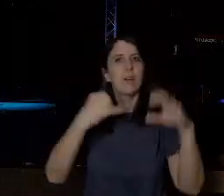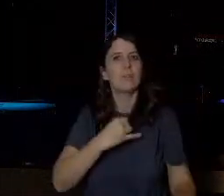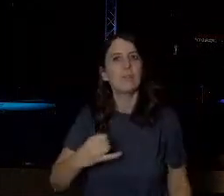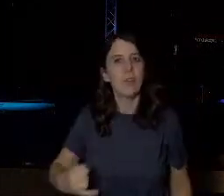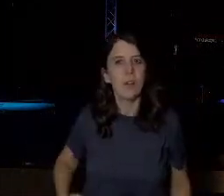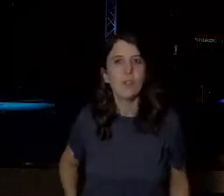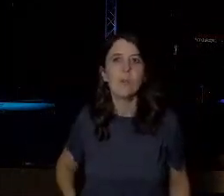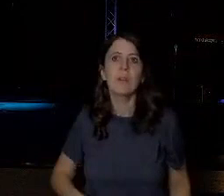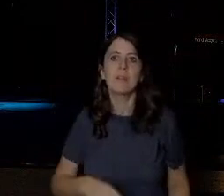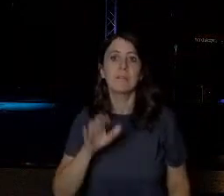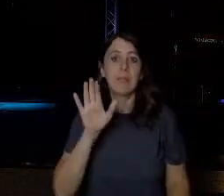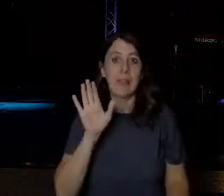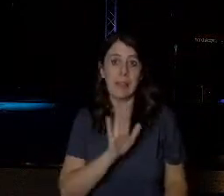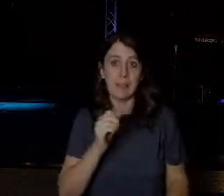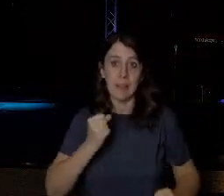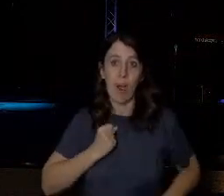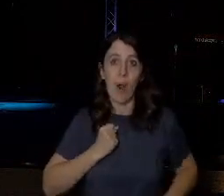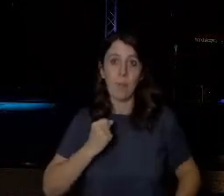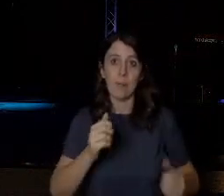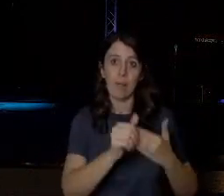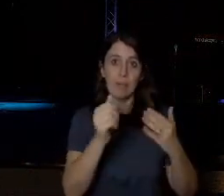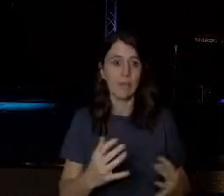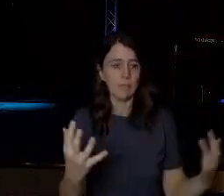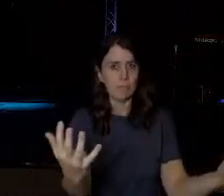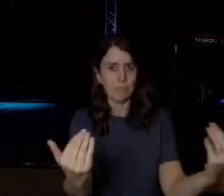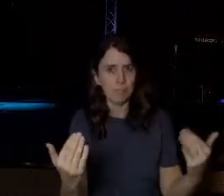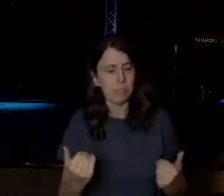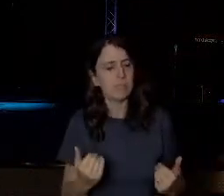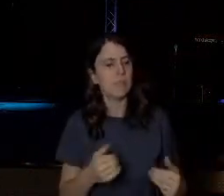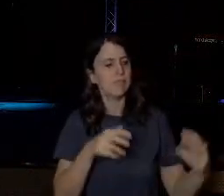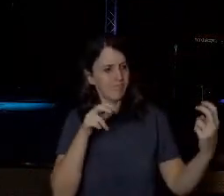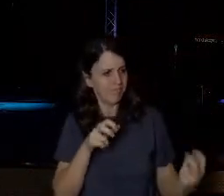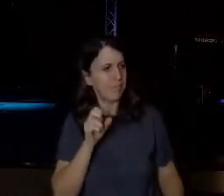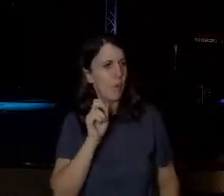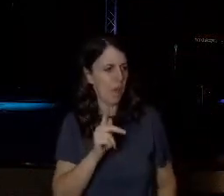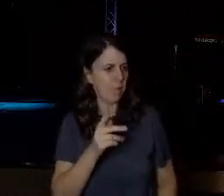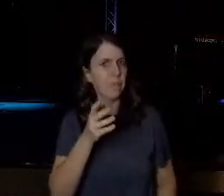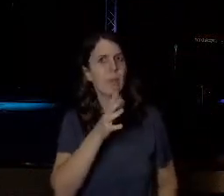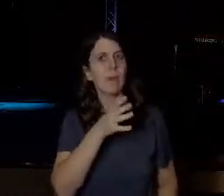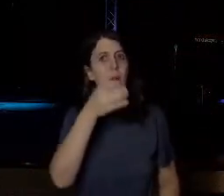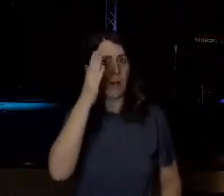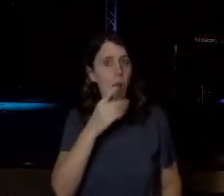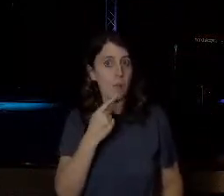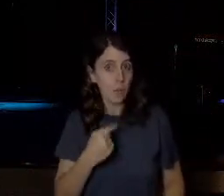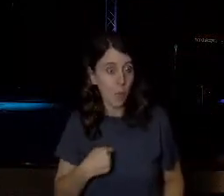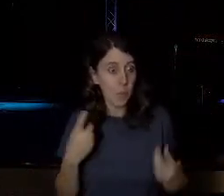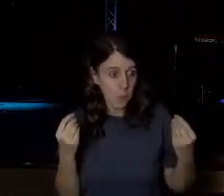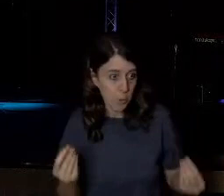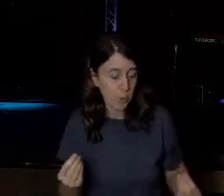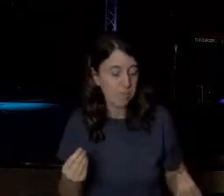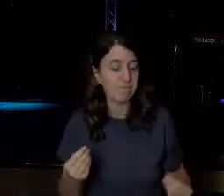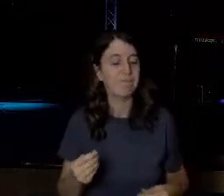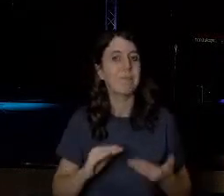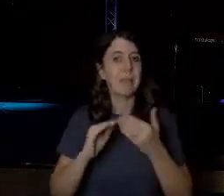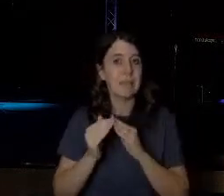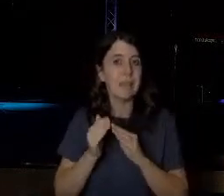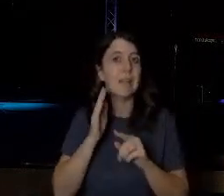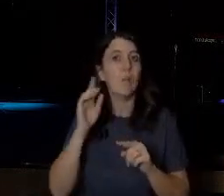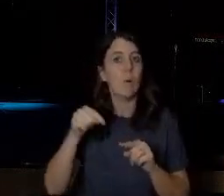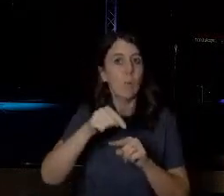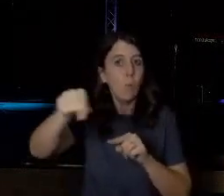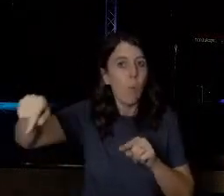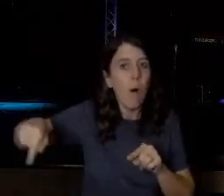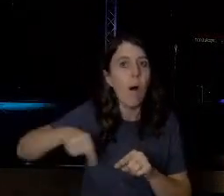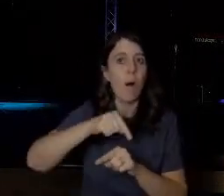All right, Joshua, give us the plan. All right, here's what we're going to do. This is what God told me to do. We're going to walk around the city 6 days in a